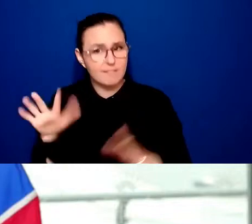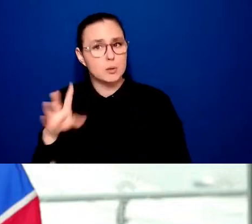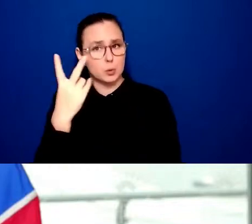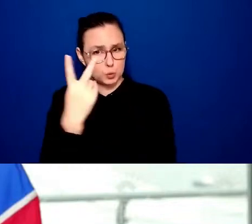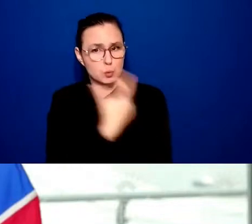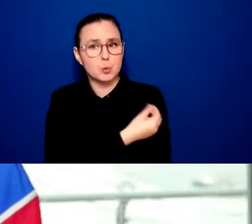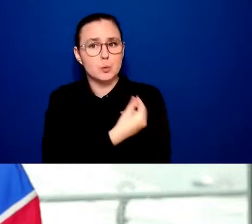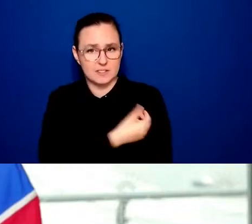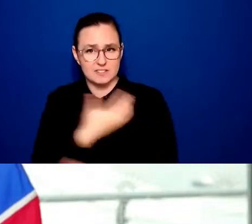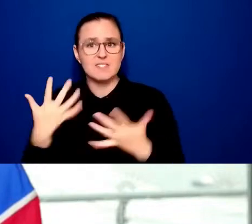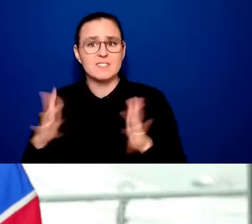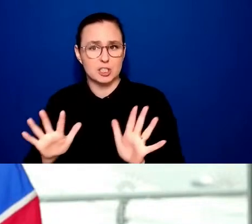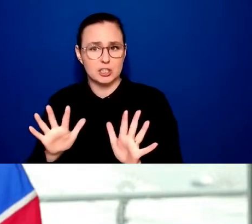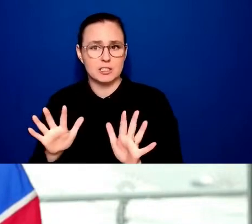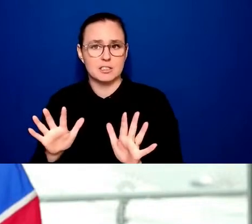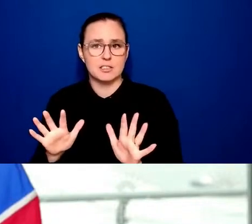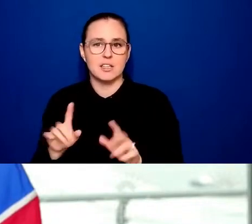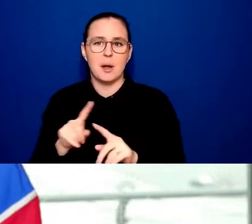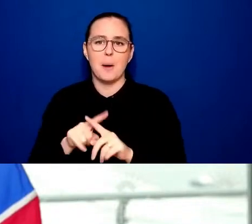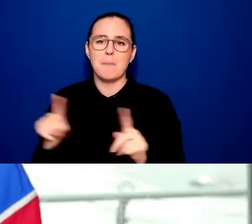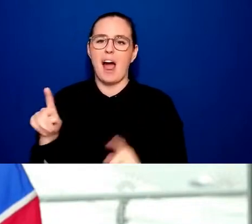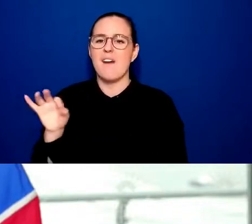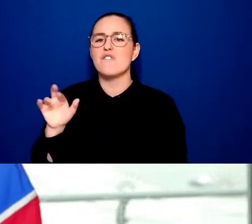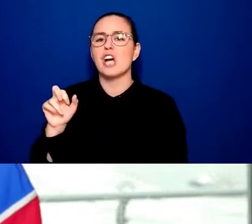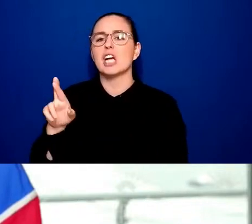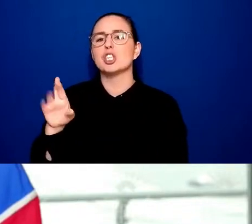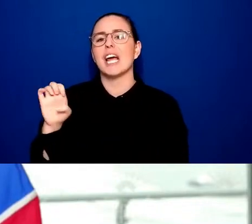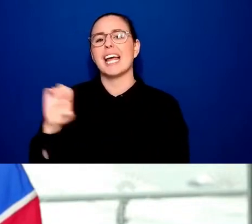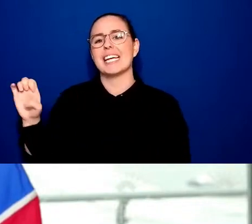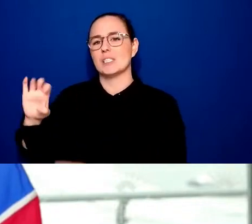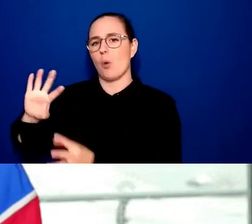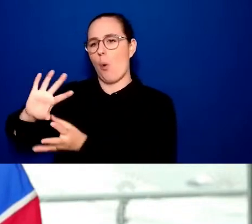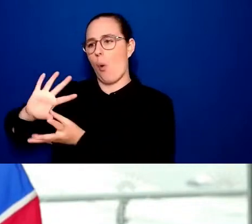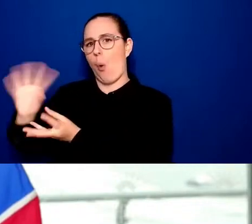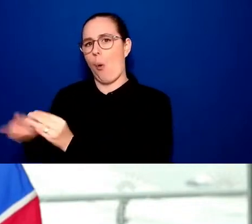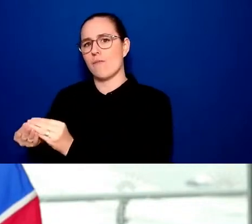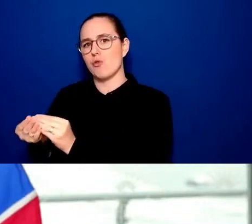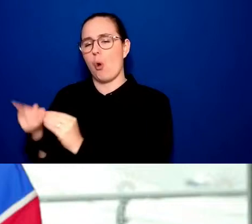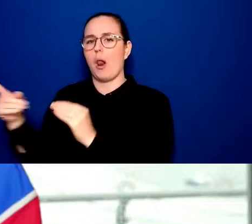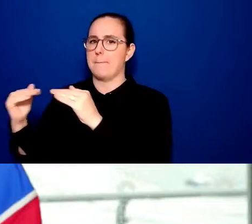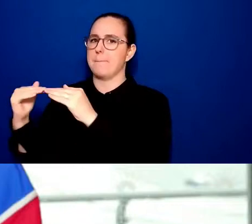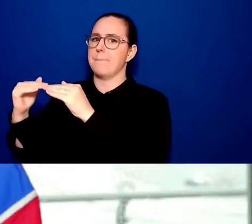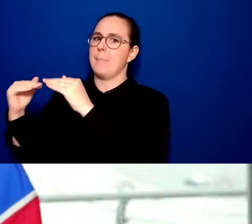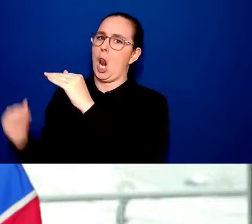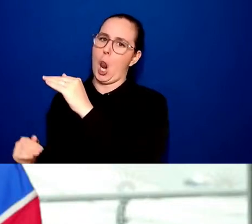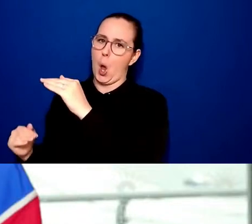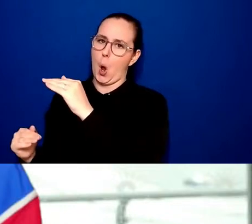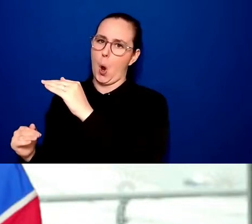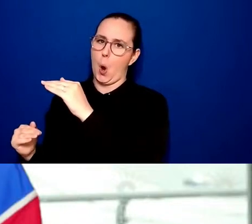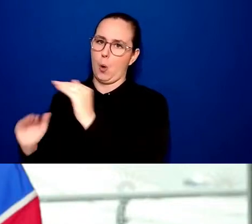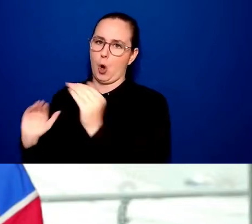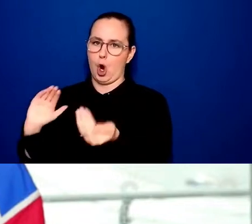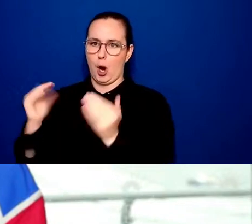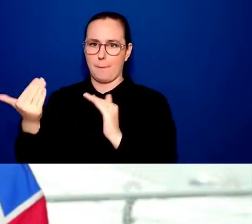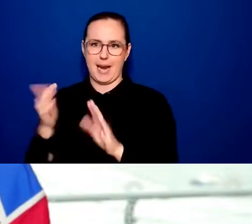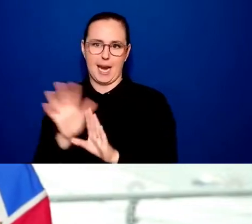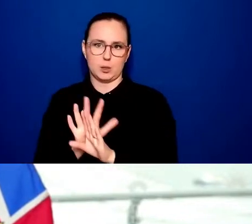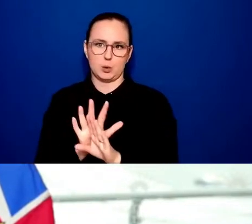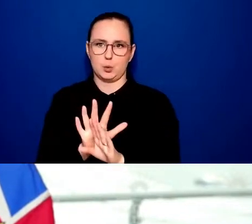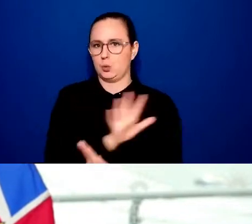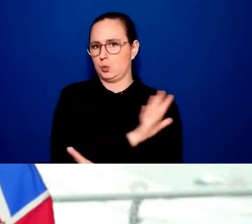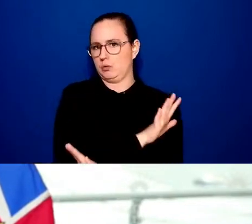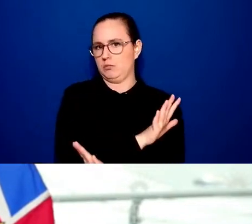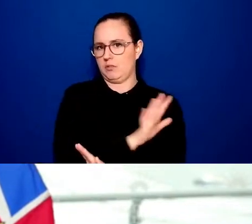in Fraser East are significantly below those in the other 2 health service delivery areas in Fraser Health, Fraser North, which